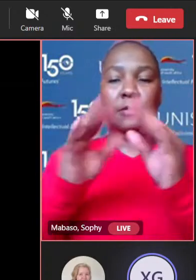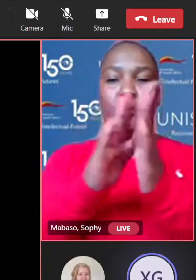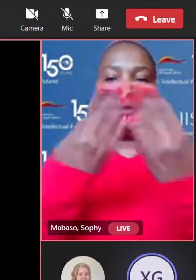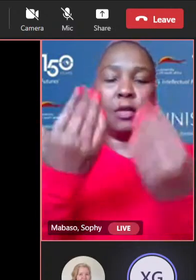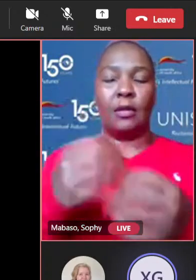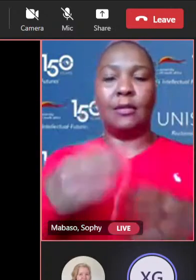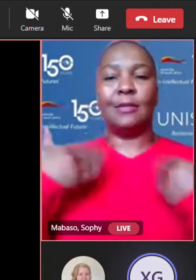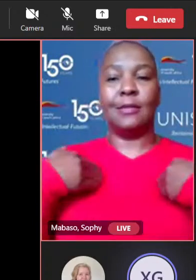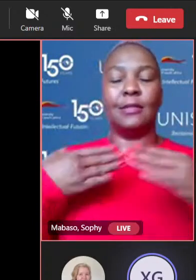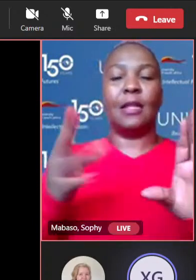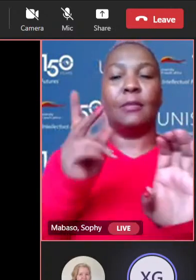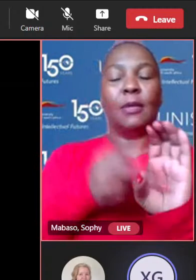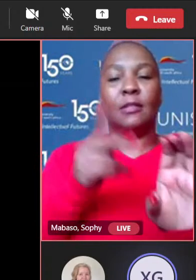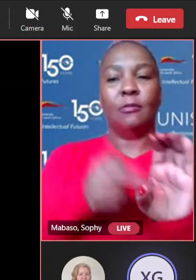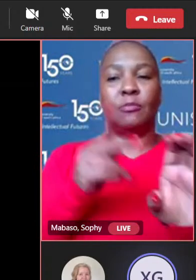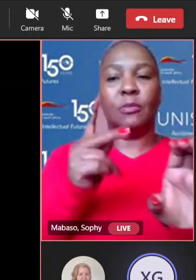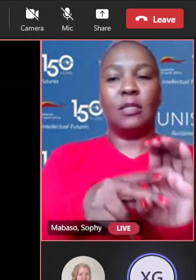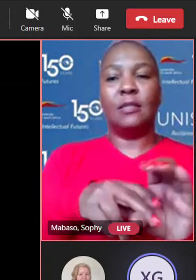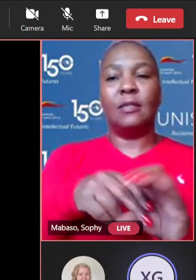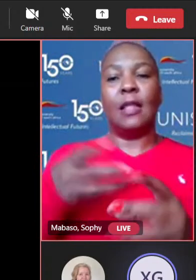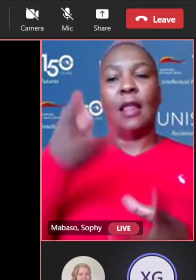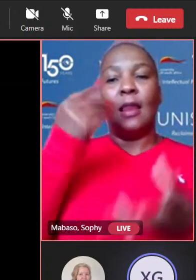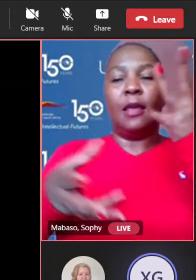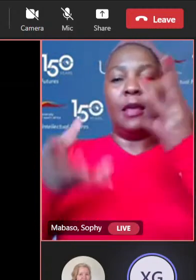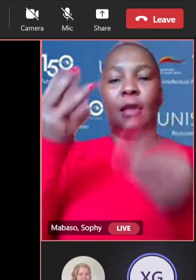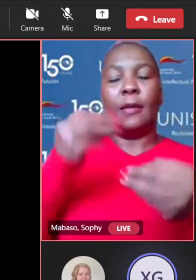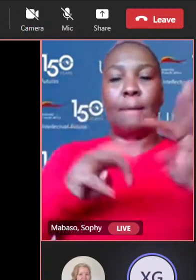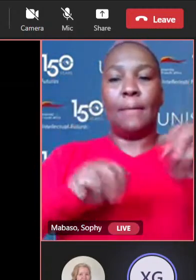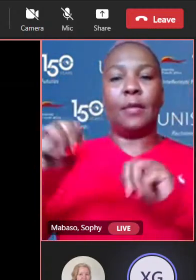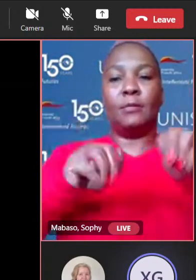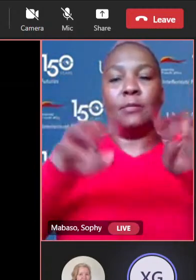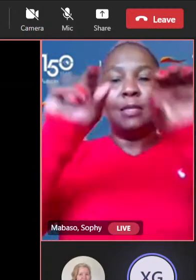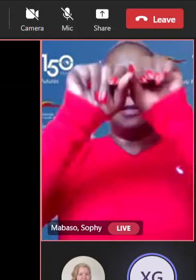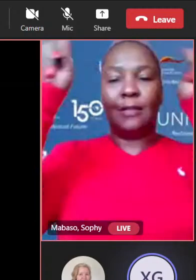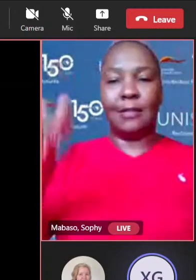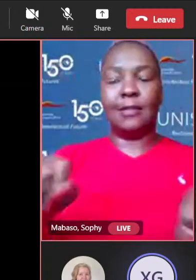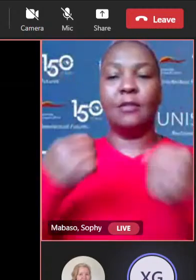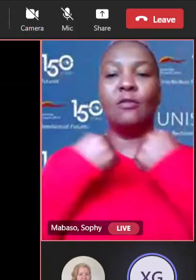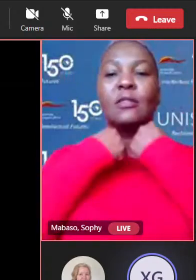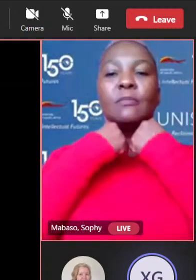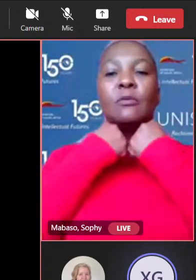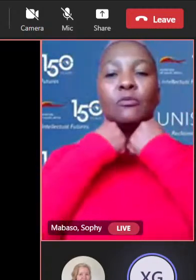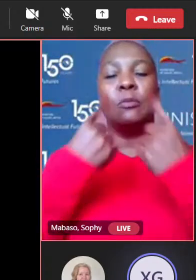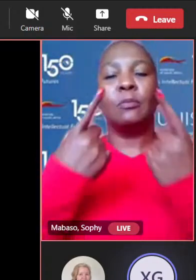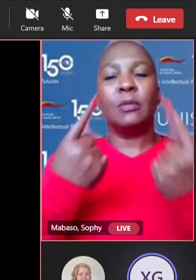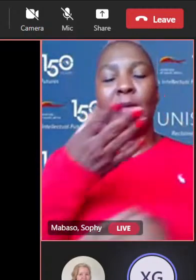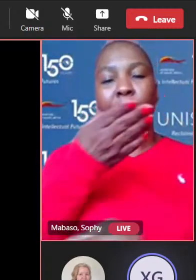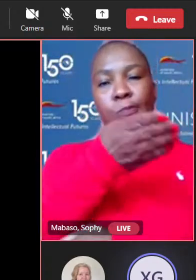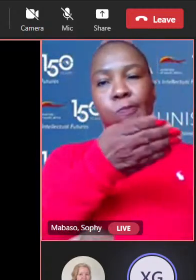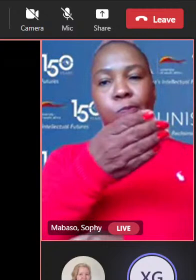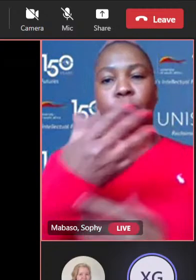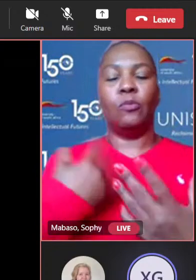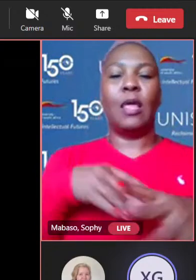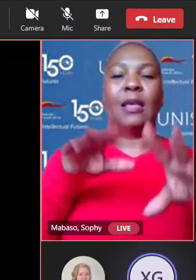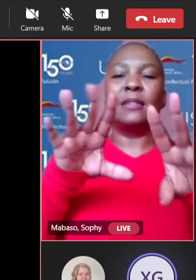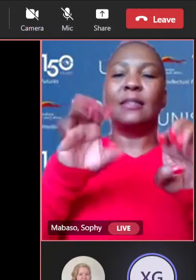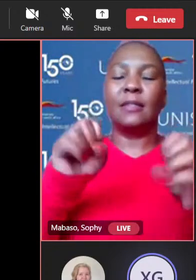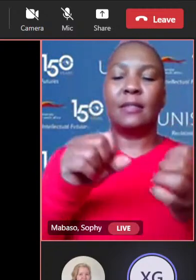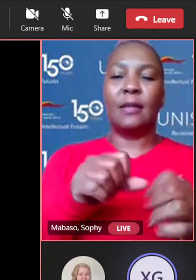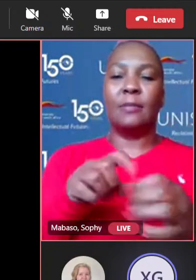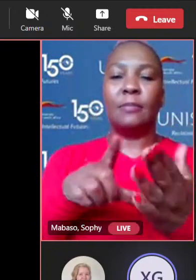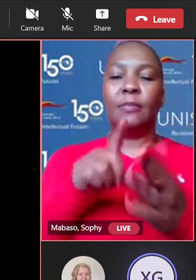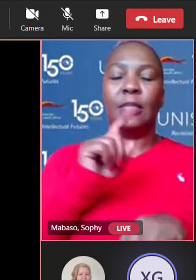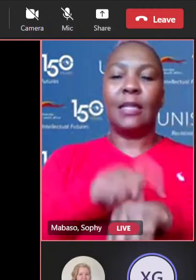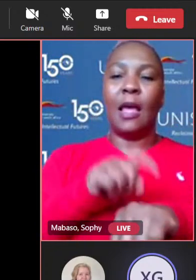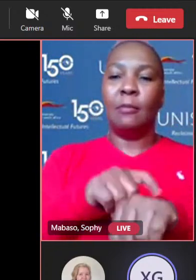on the learning management system, where your assignments will be done and all your exam dates, timetables will be